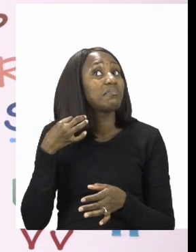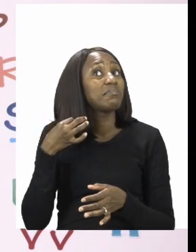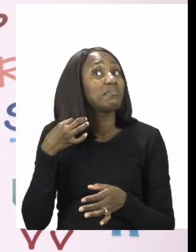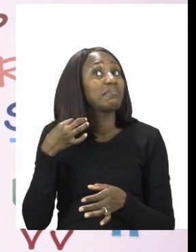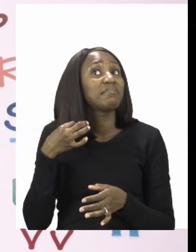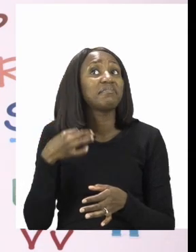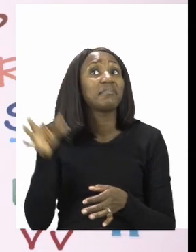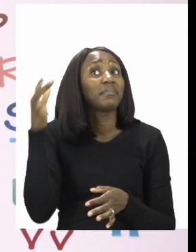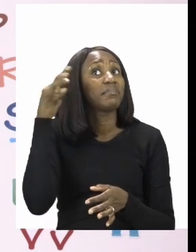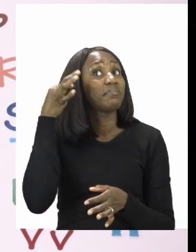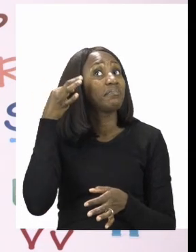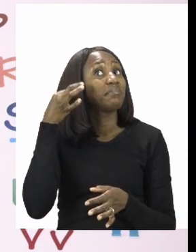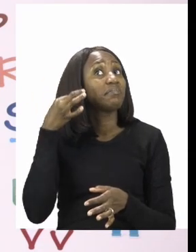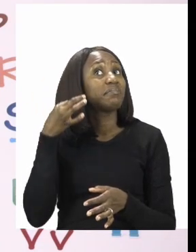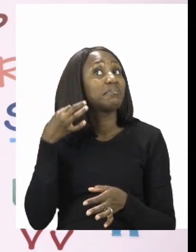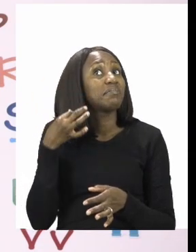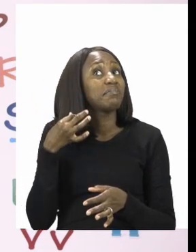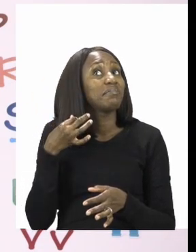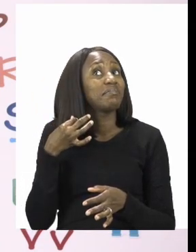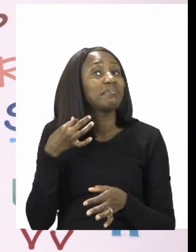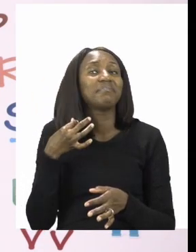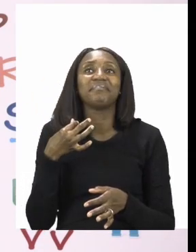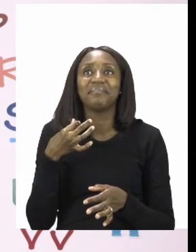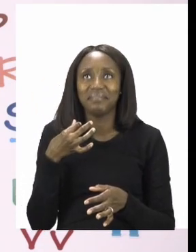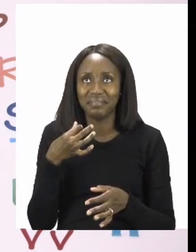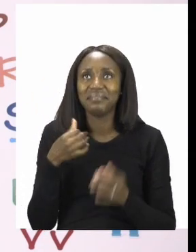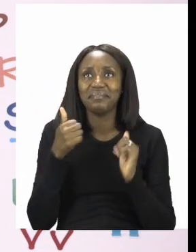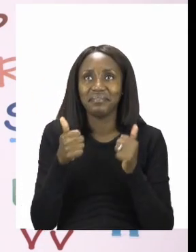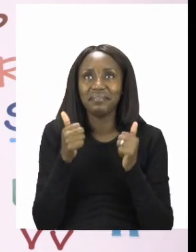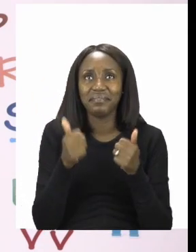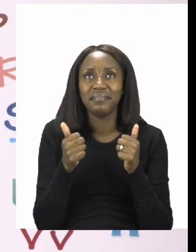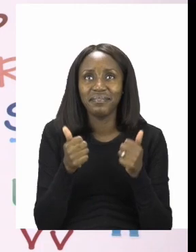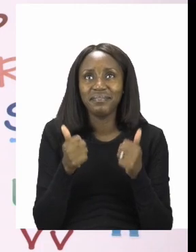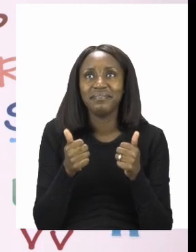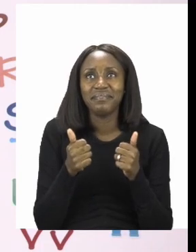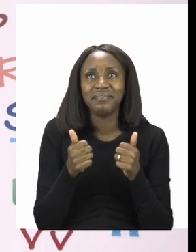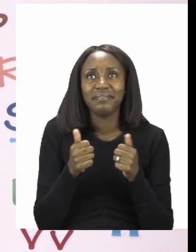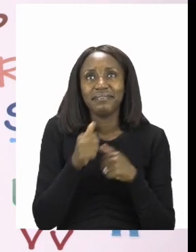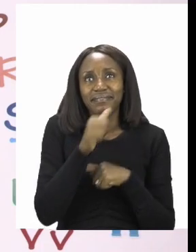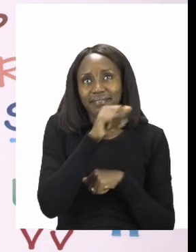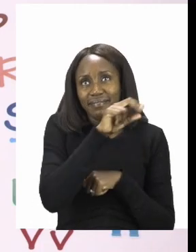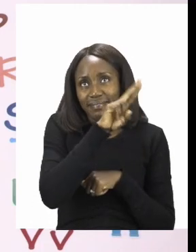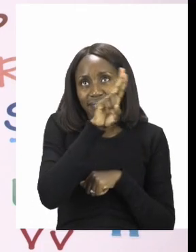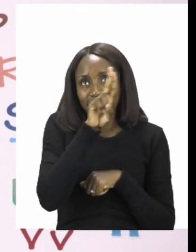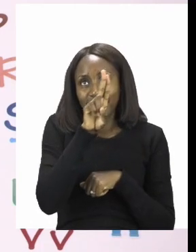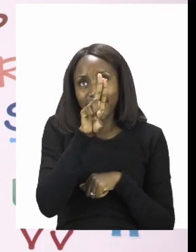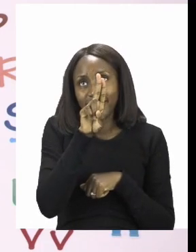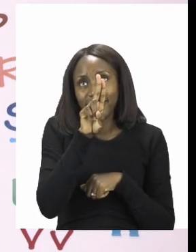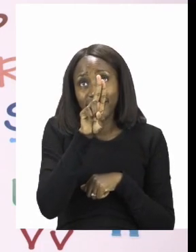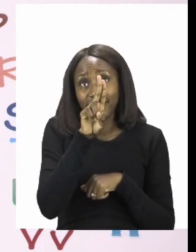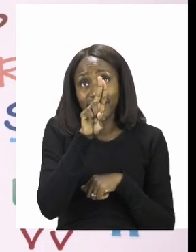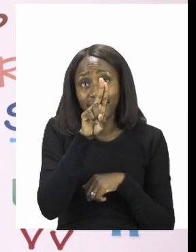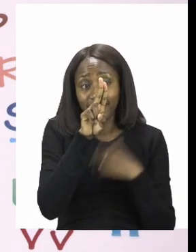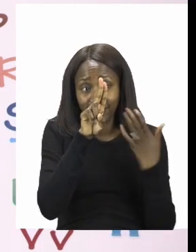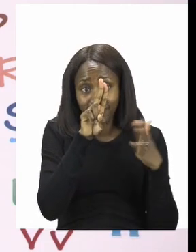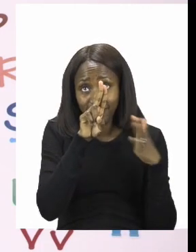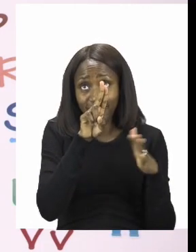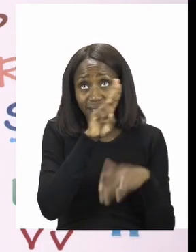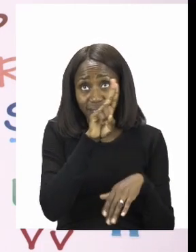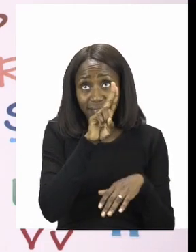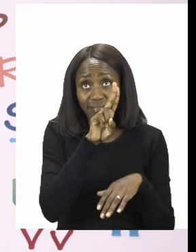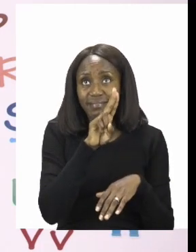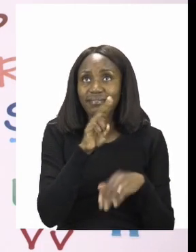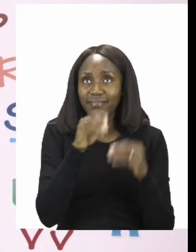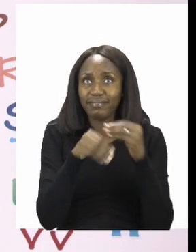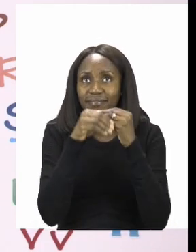Your hair. Good job. So we're going to write the correct spelling of the word